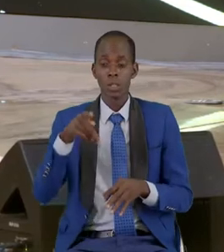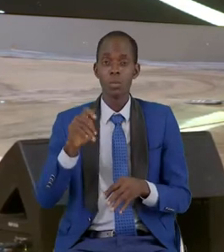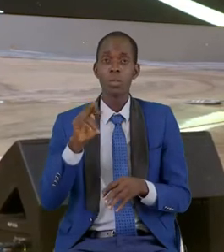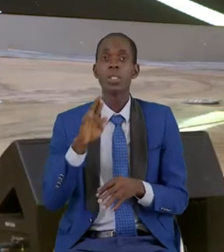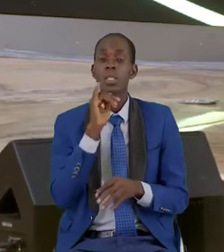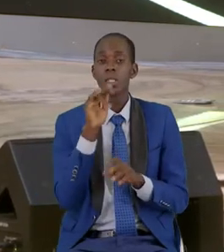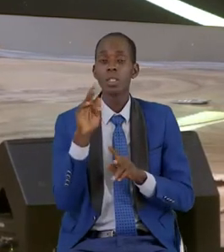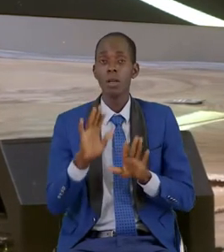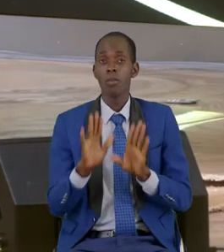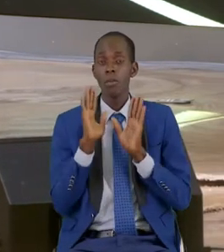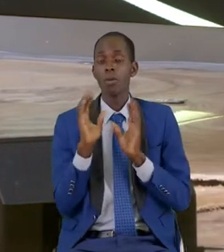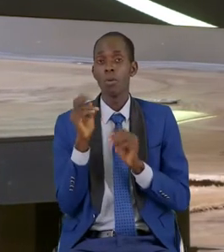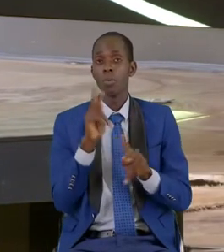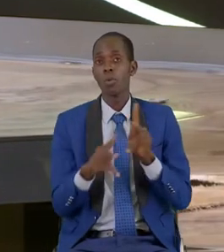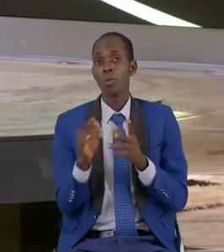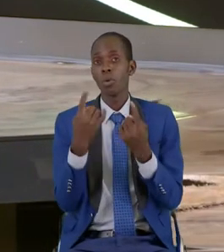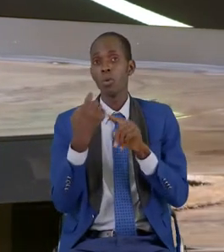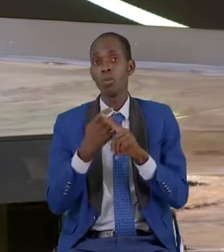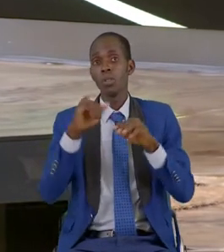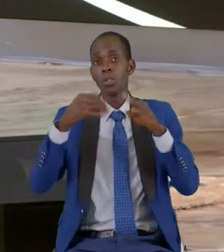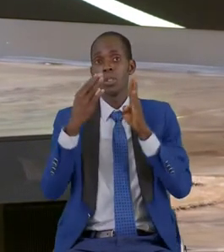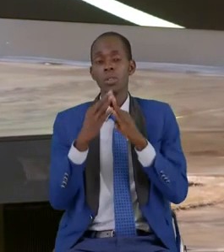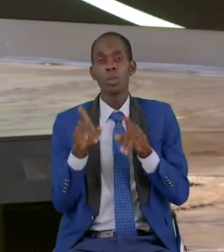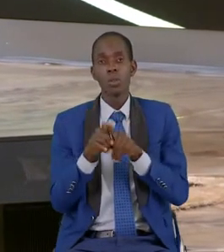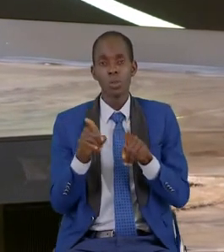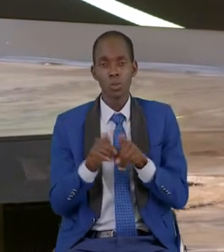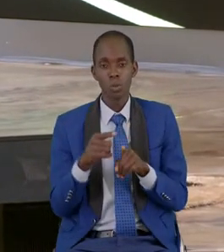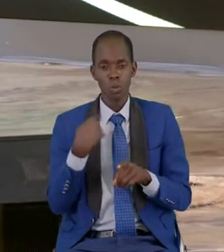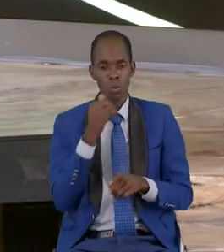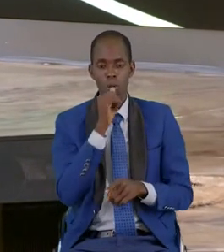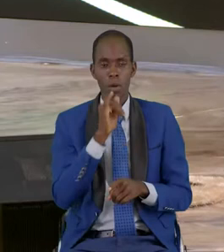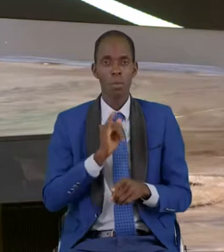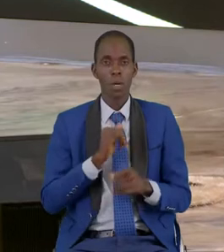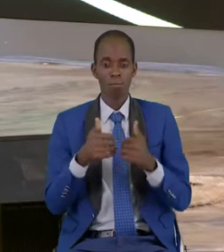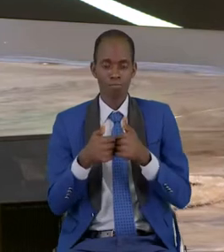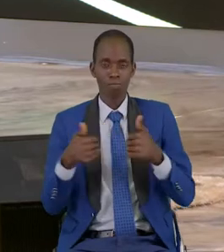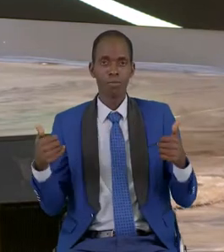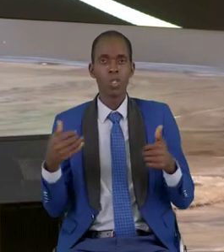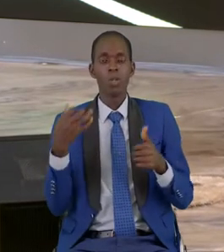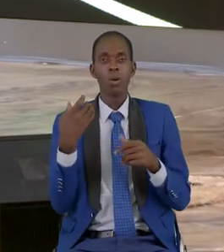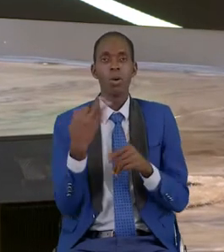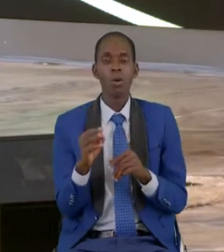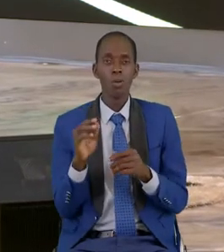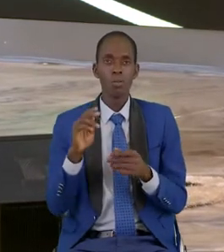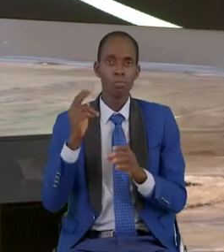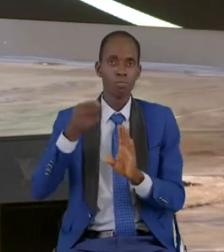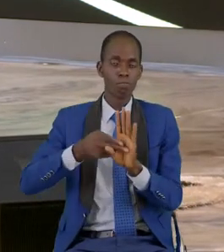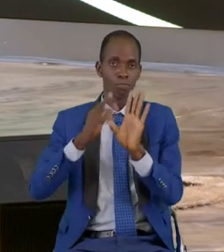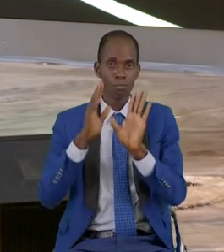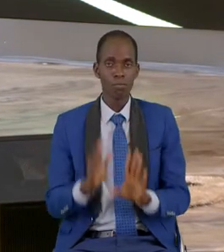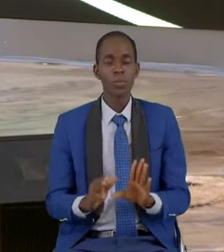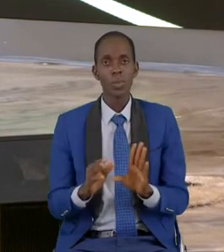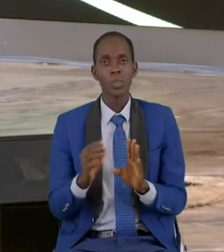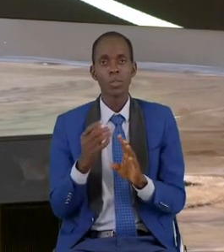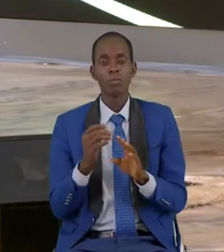I? And so we have the dissembling of partners shaking by fear. Fear of